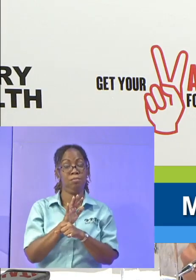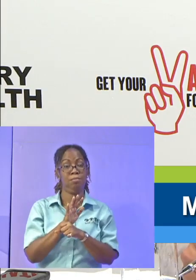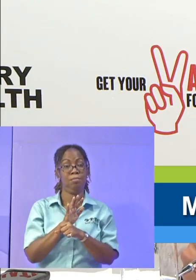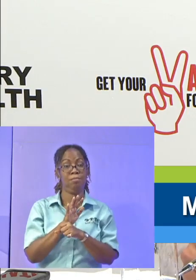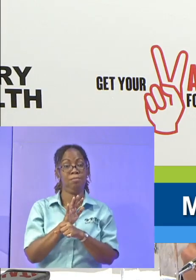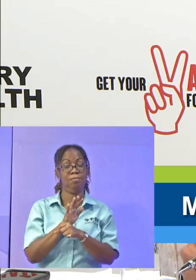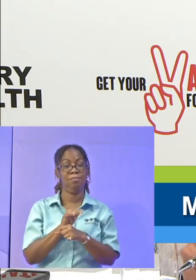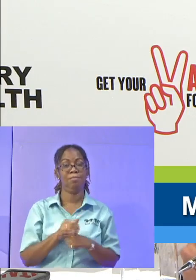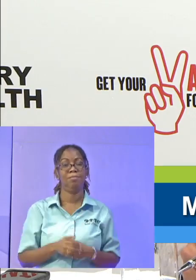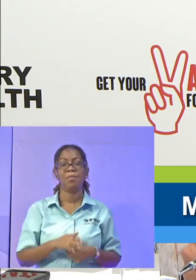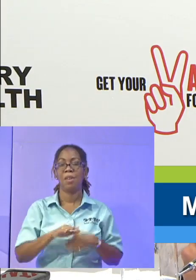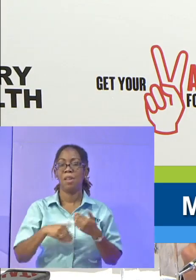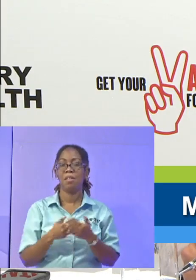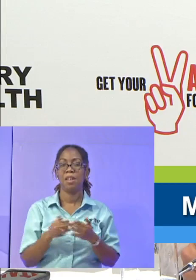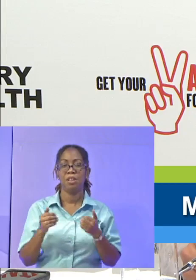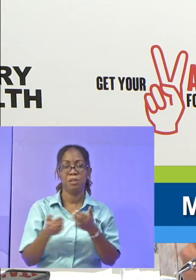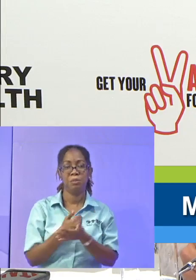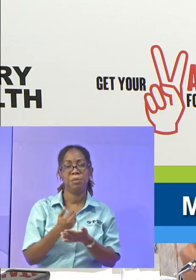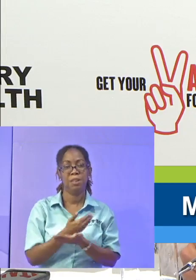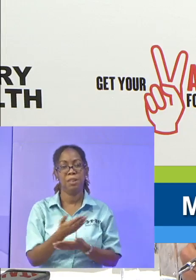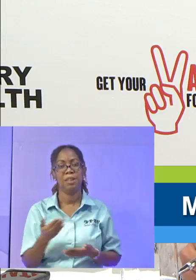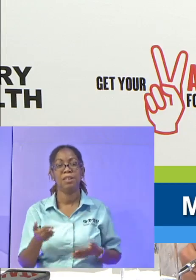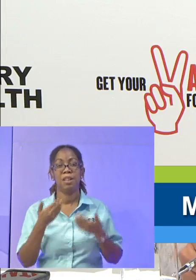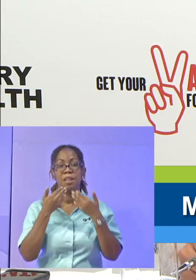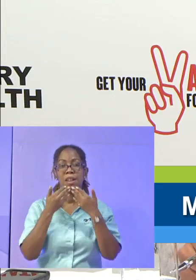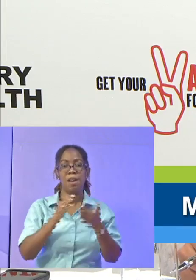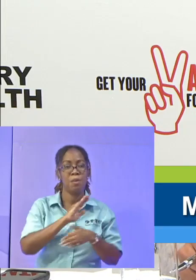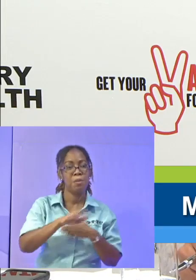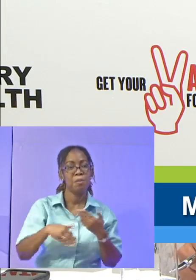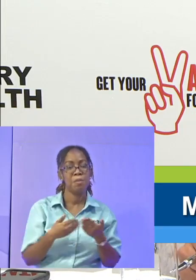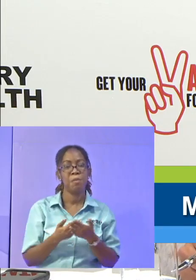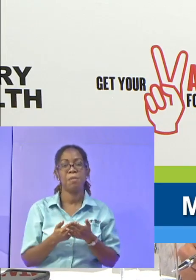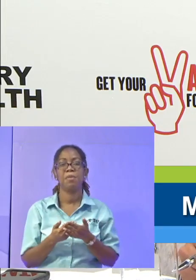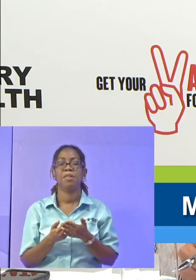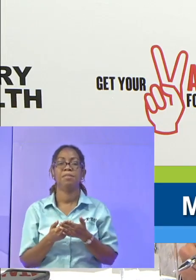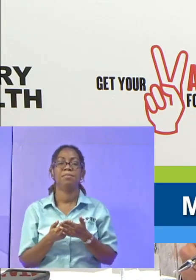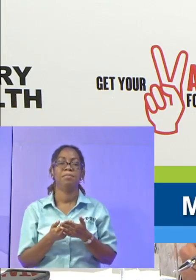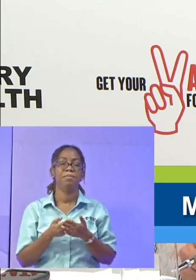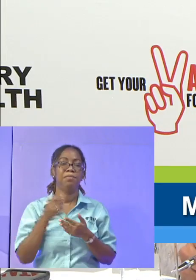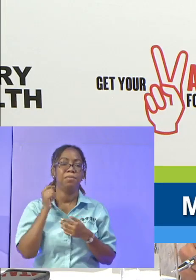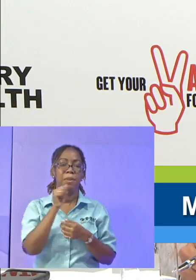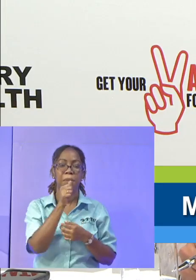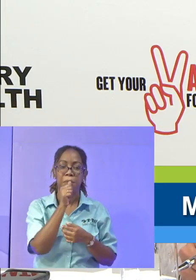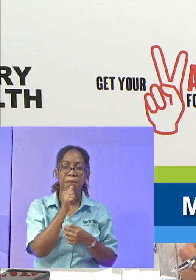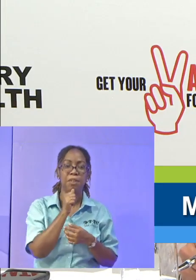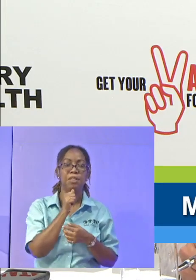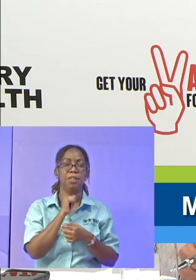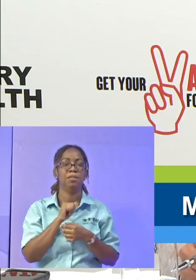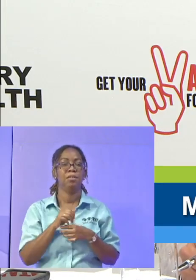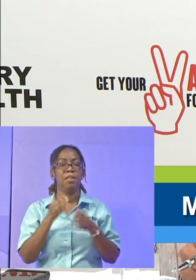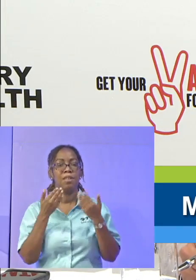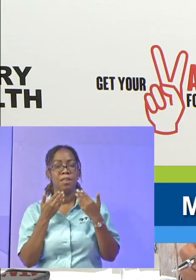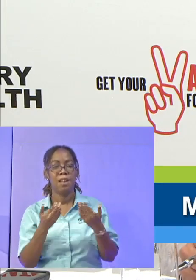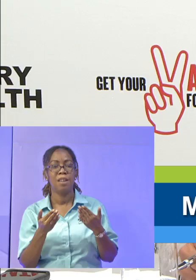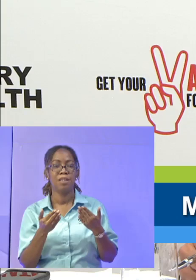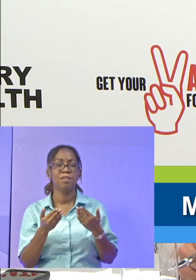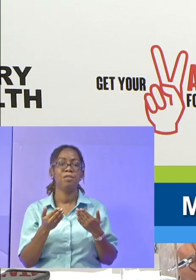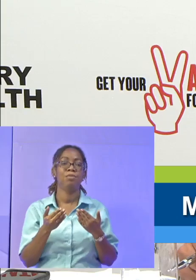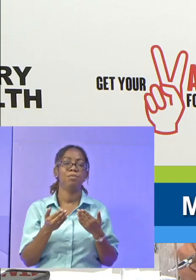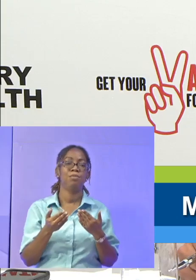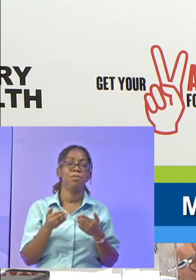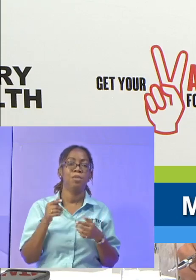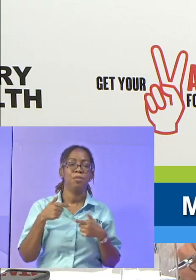occurred, and I thank everyone for their patience. I thank everyone who is going out to be